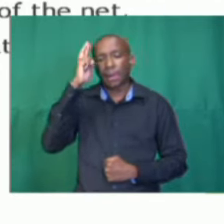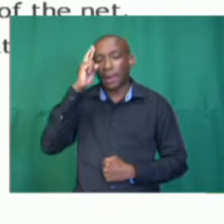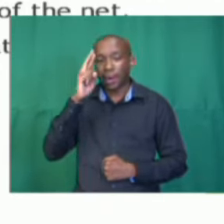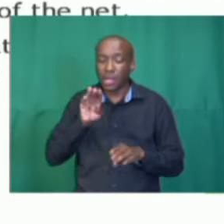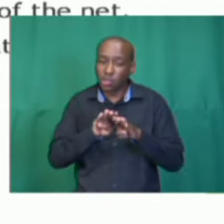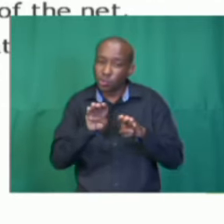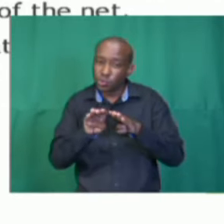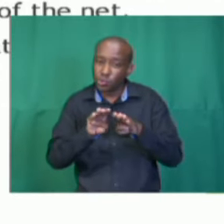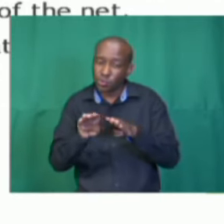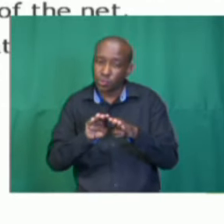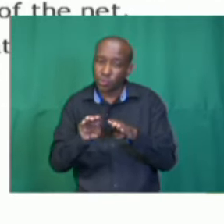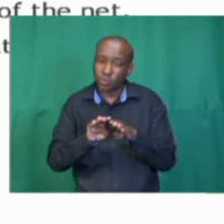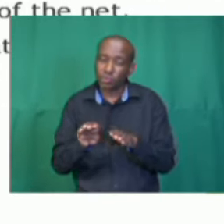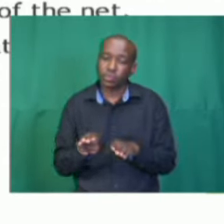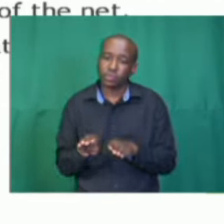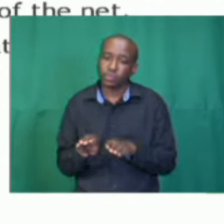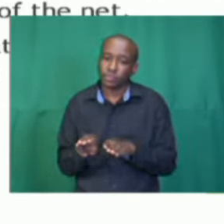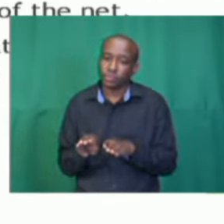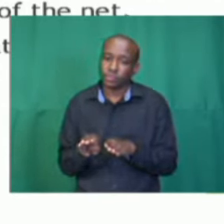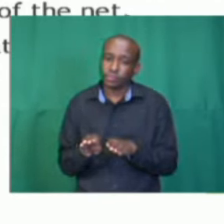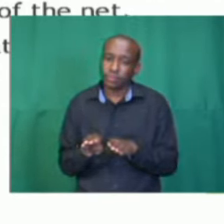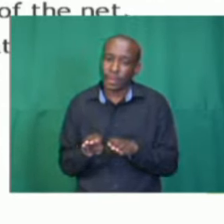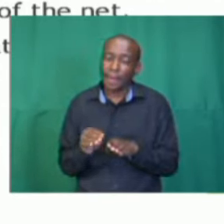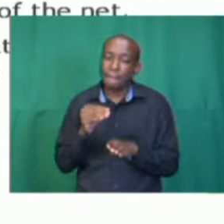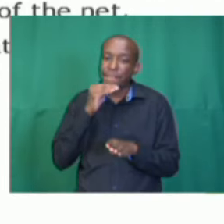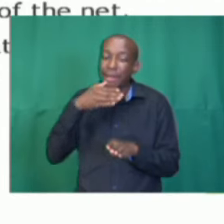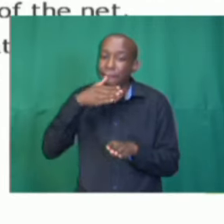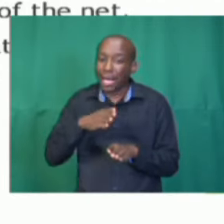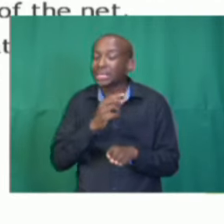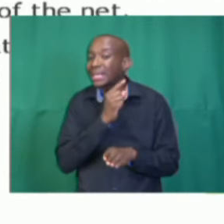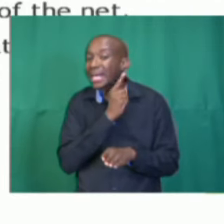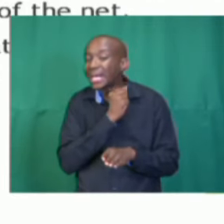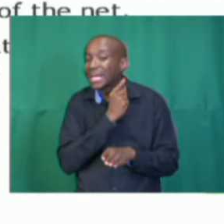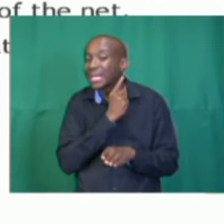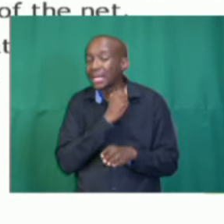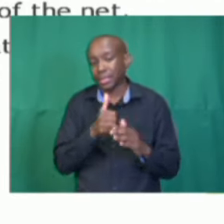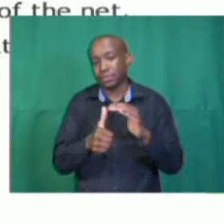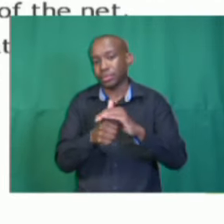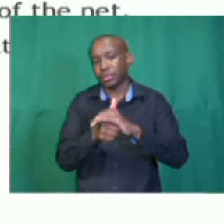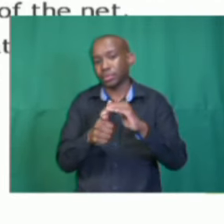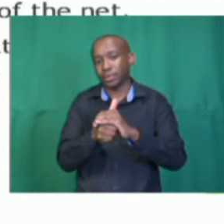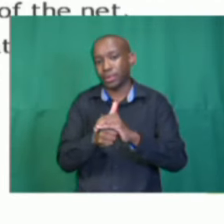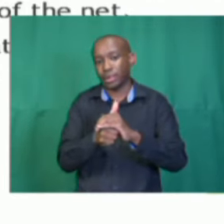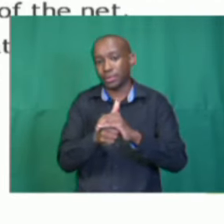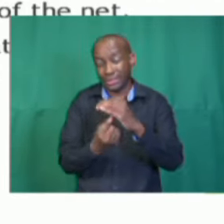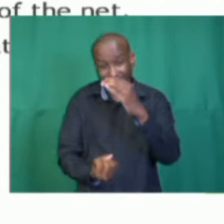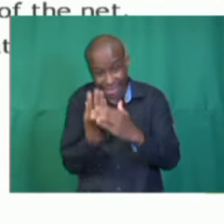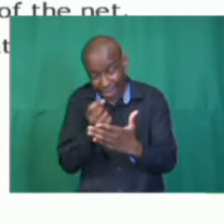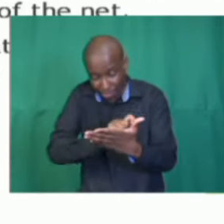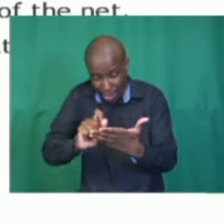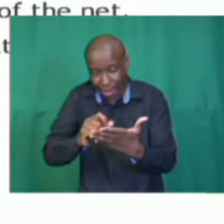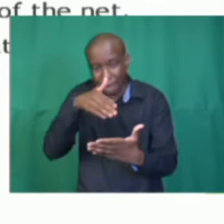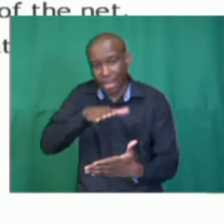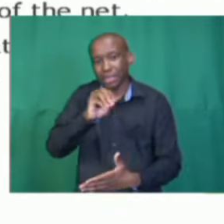that they should arouse the interest of the reader. from the word go. So for